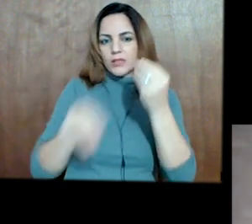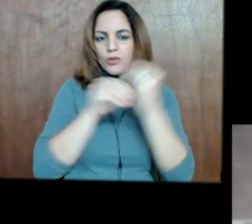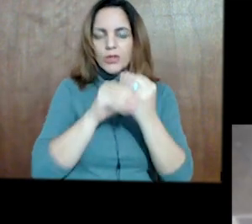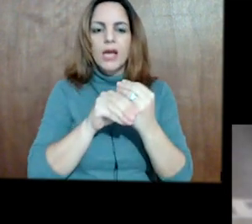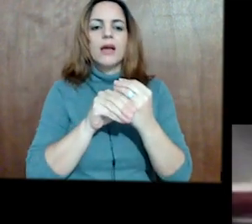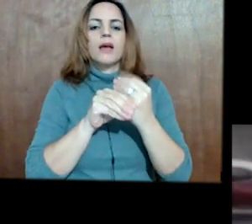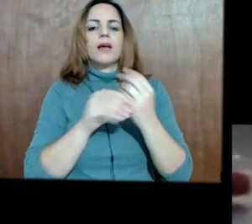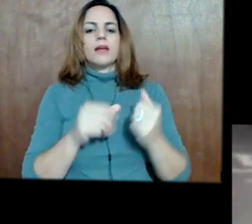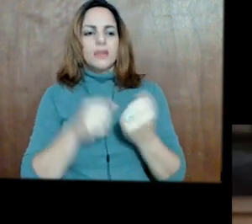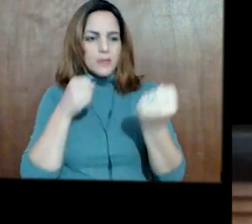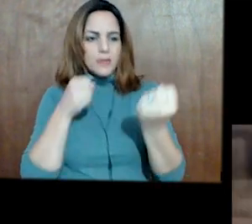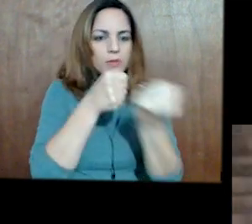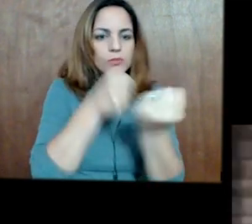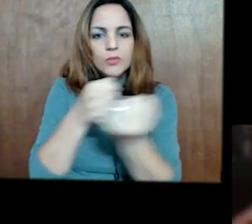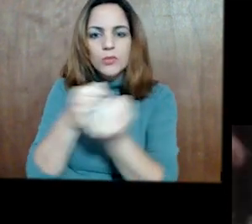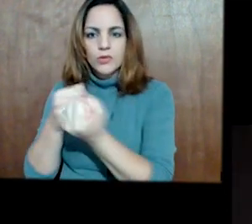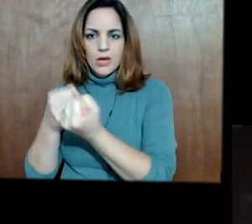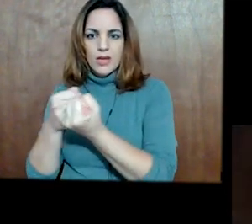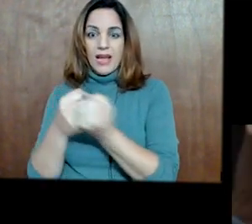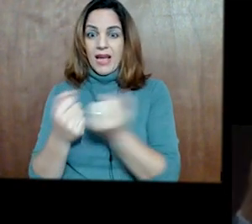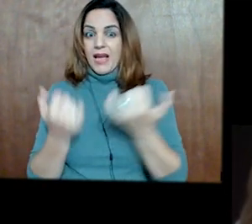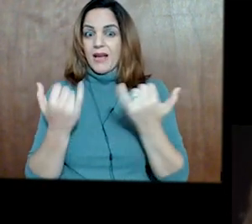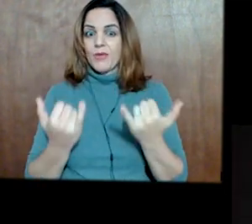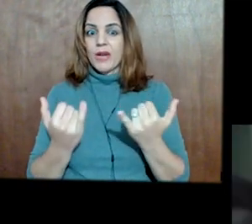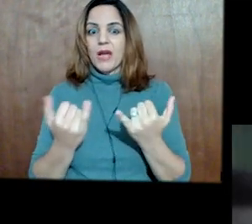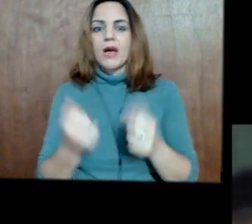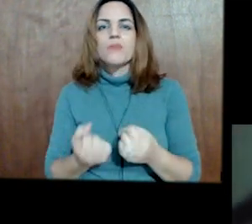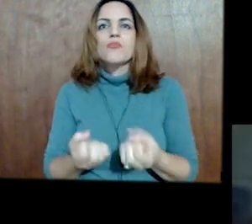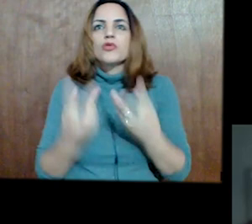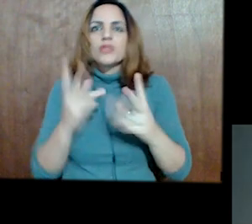people who were the most conscious in the community, most respected.